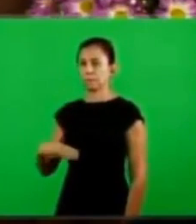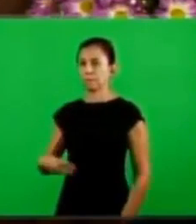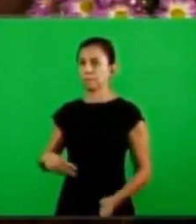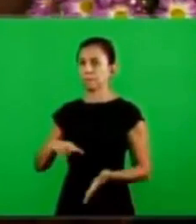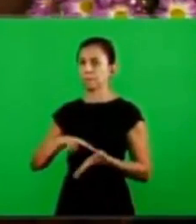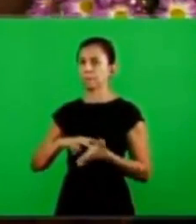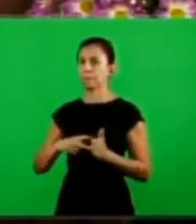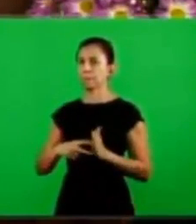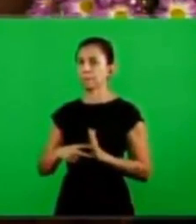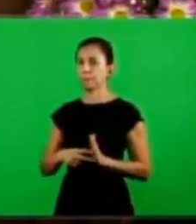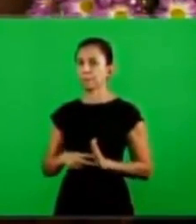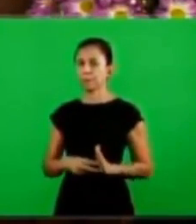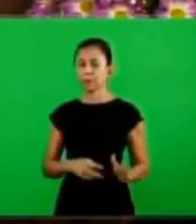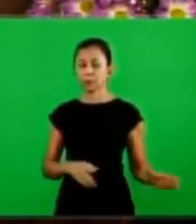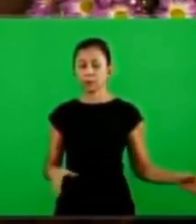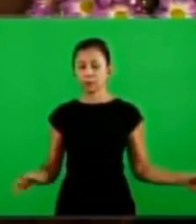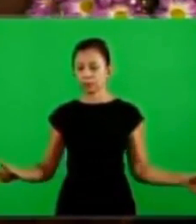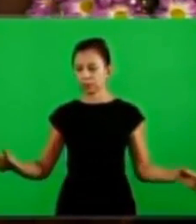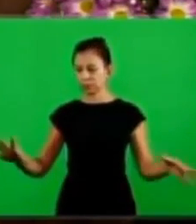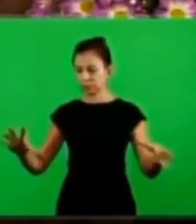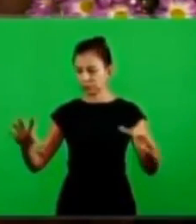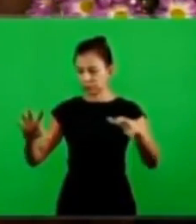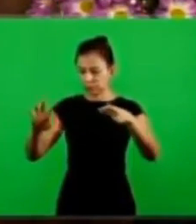is master.